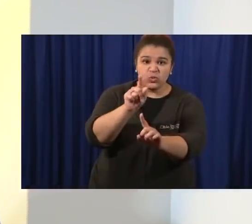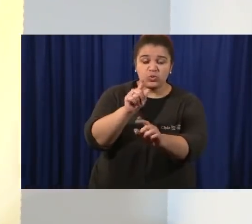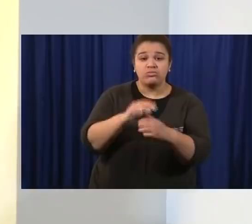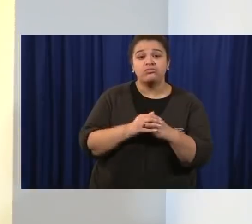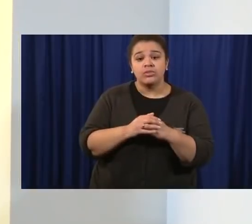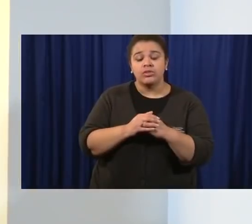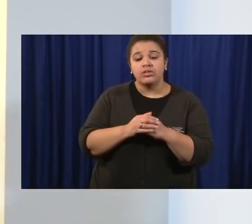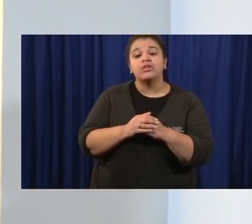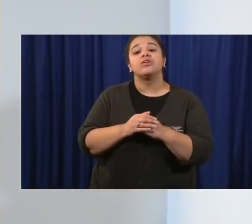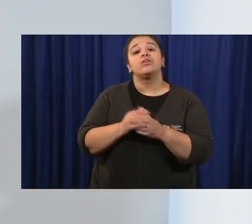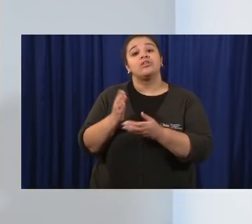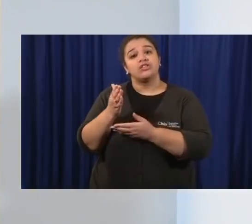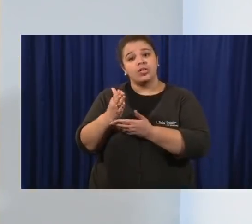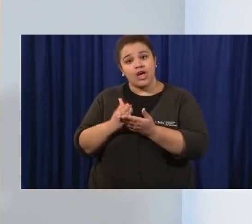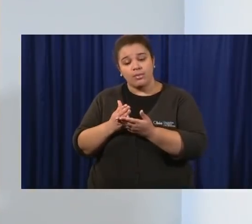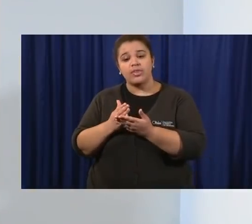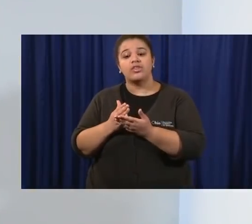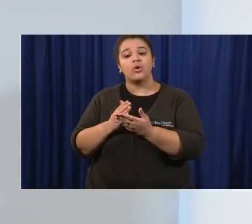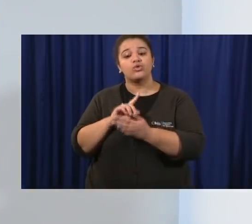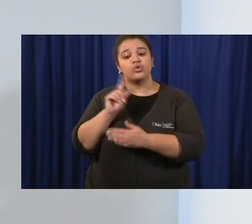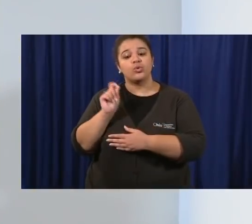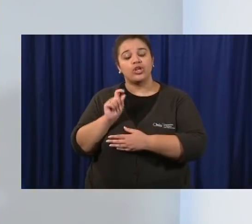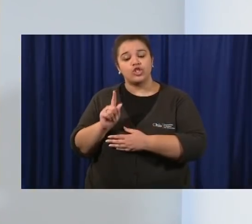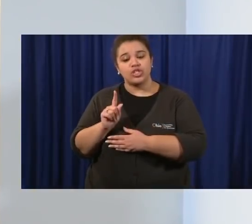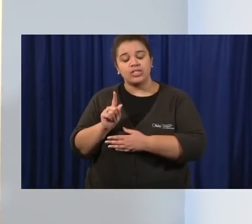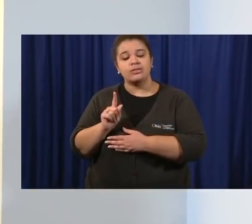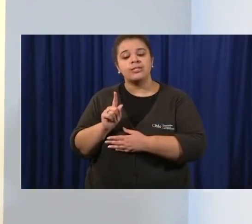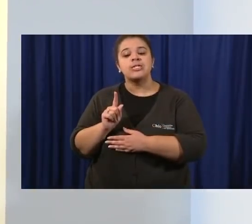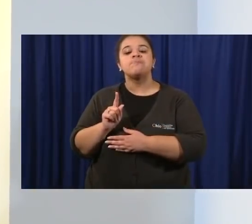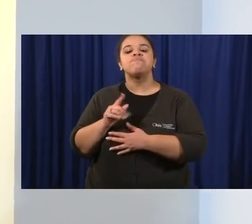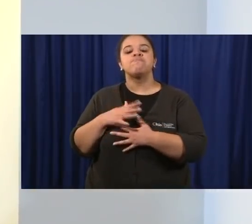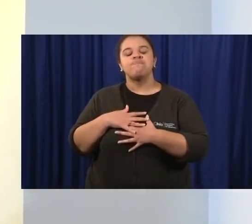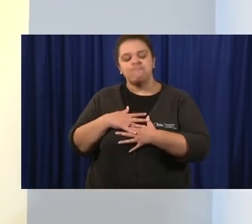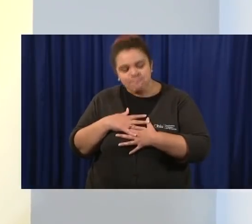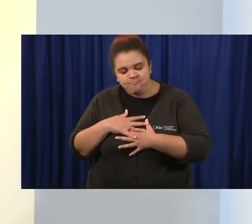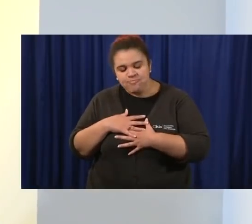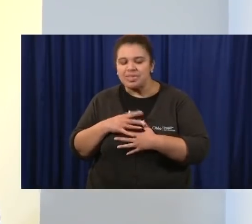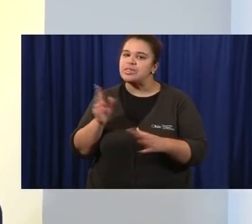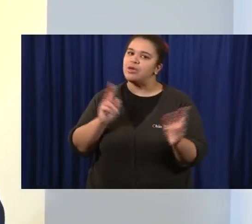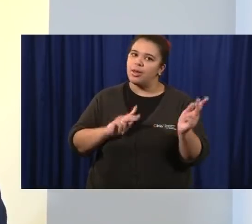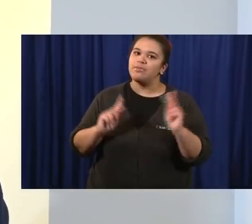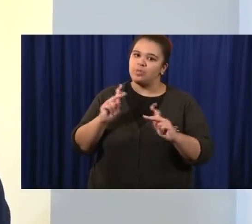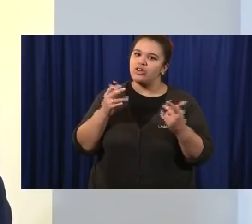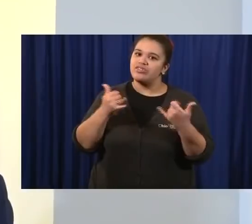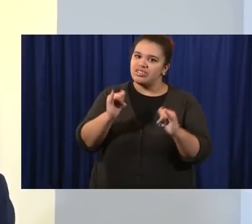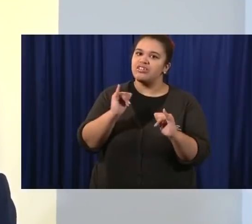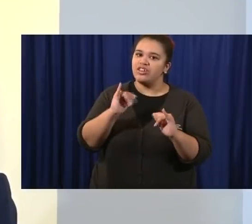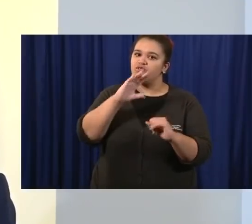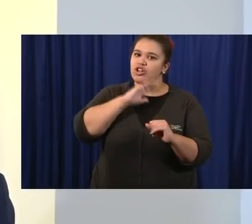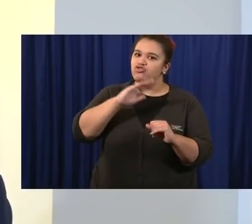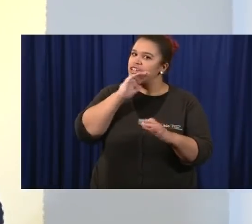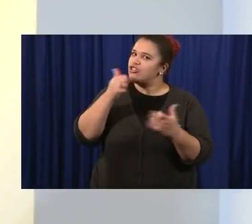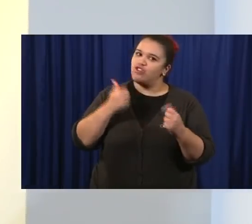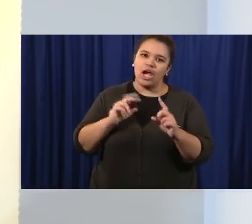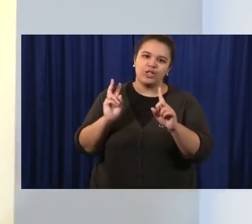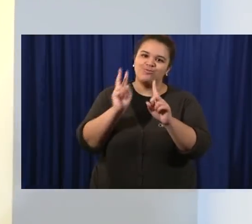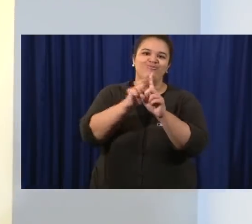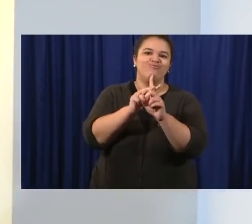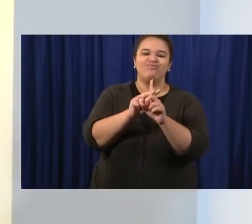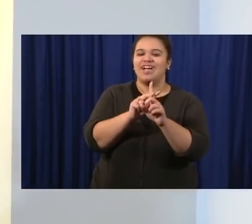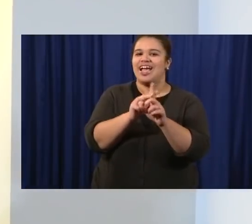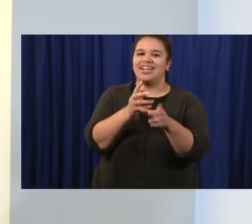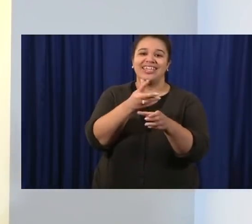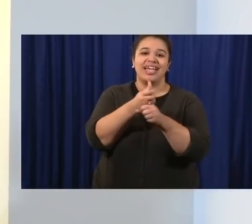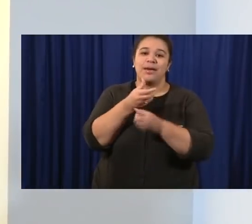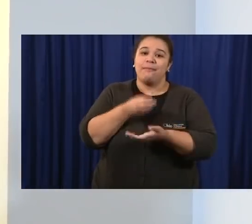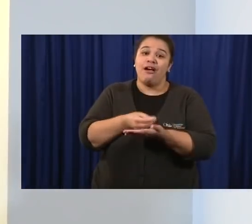and heartbreaking I receive are people still frustrated with unemployment system, their inability to be paid